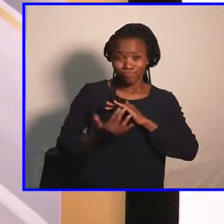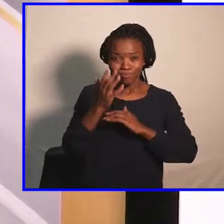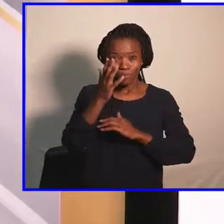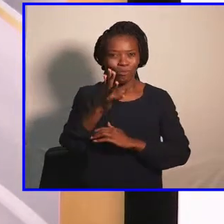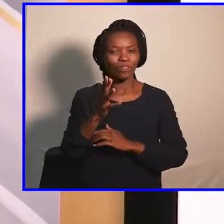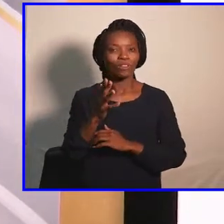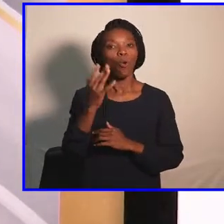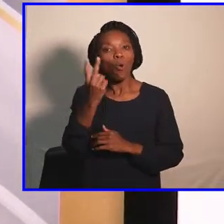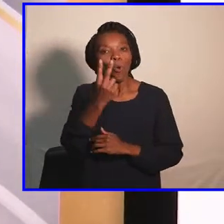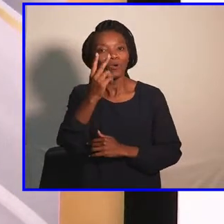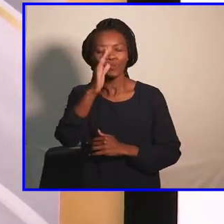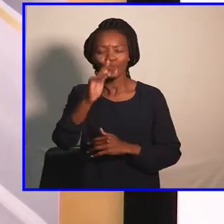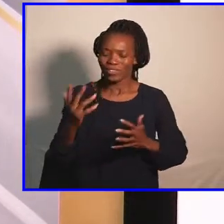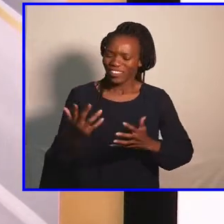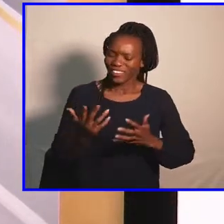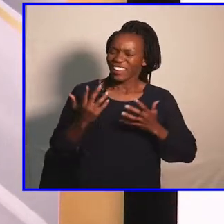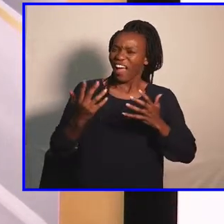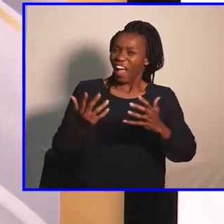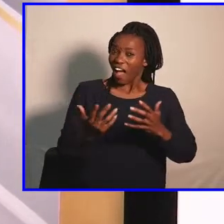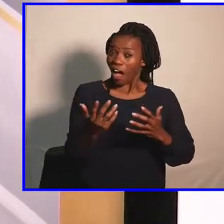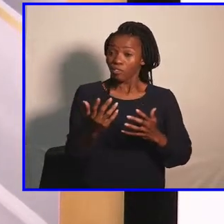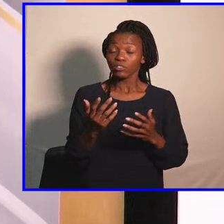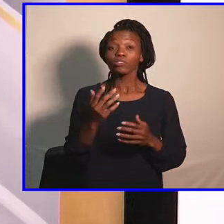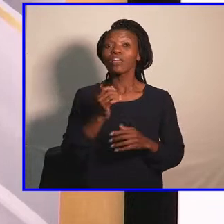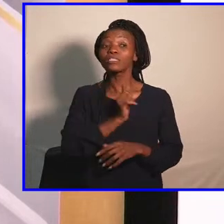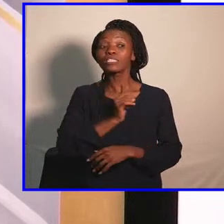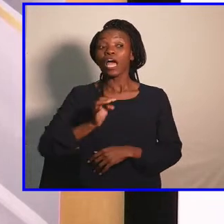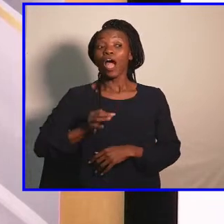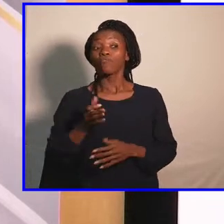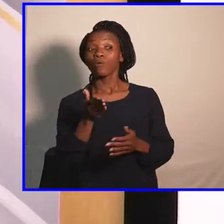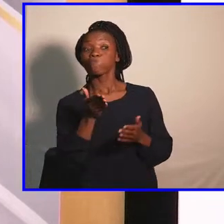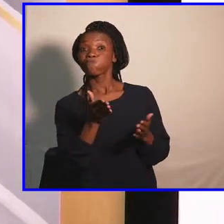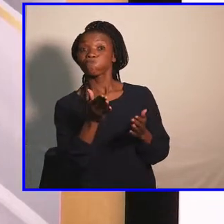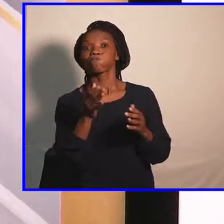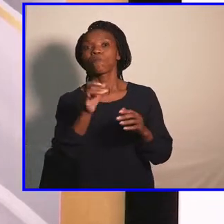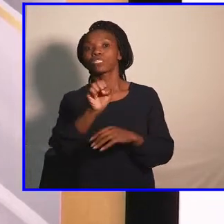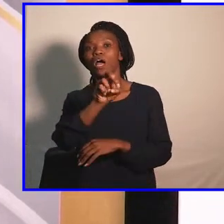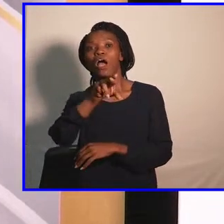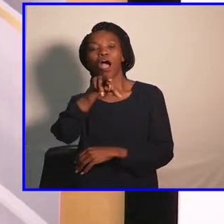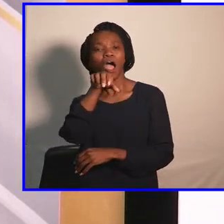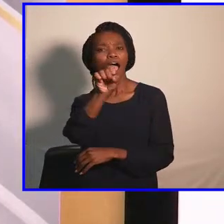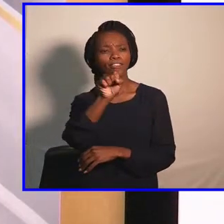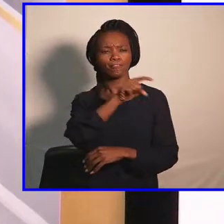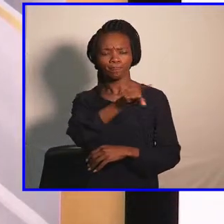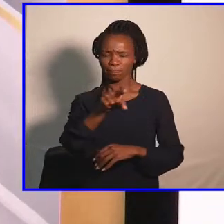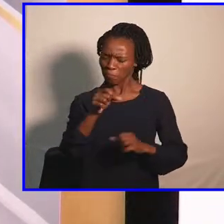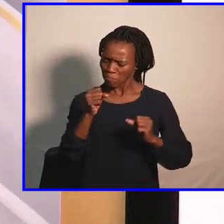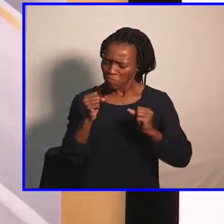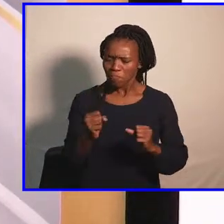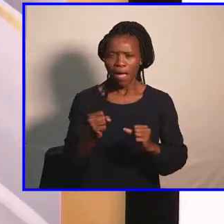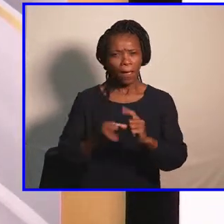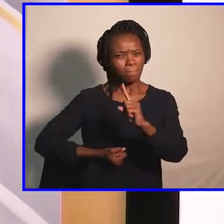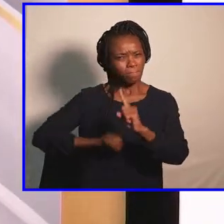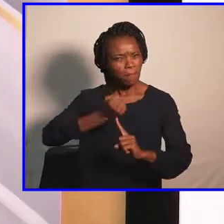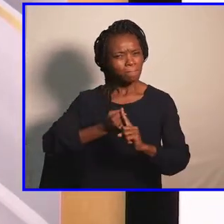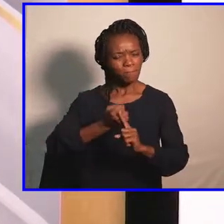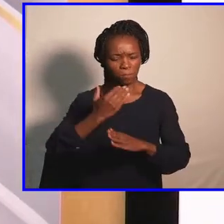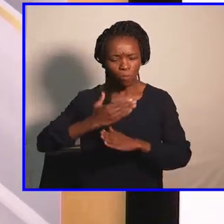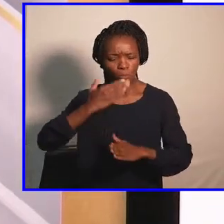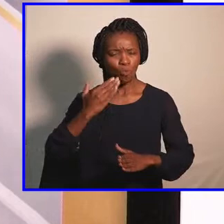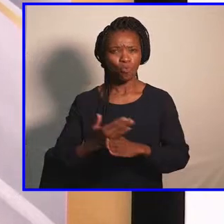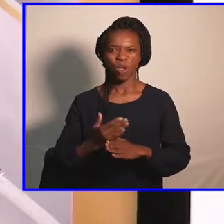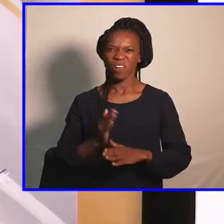especially encourage the colleagues at SARS to retain their course and